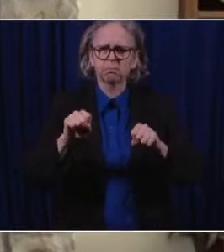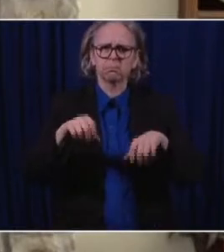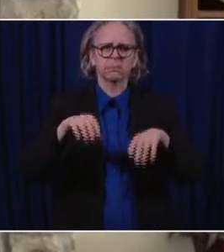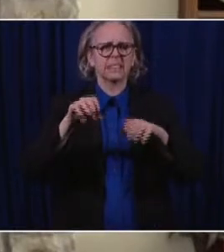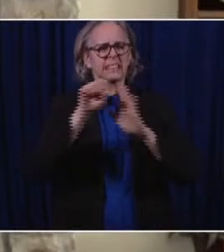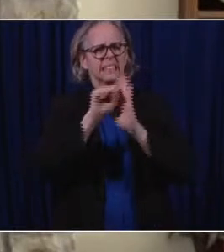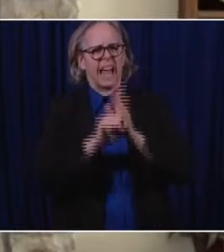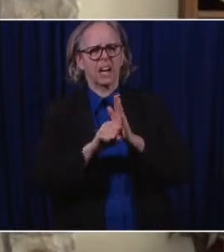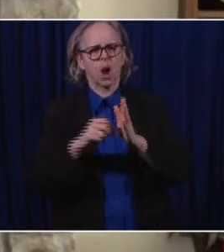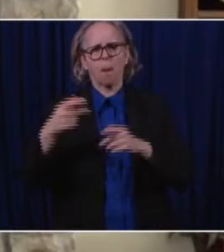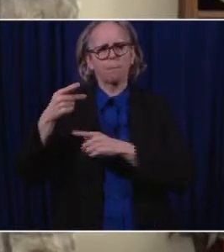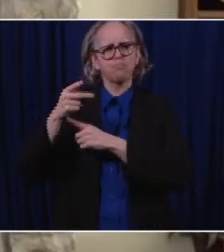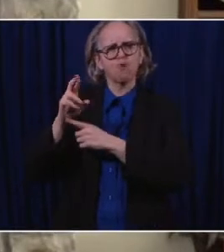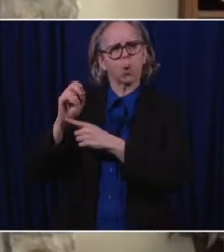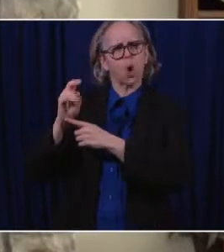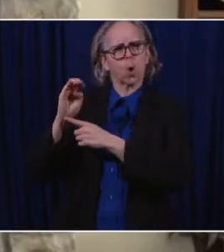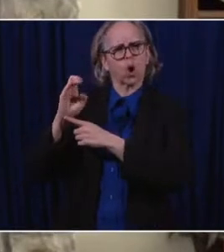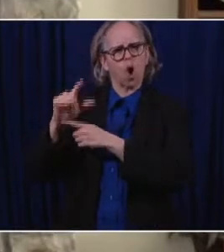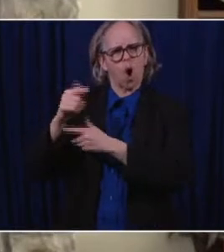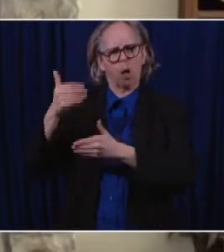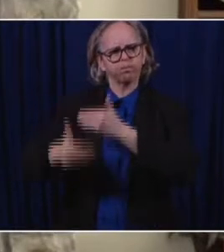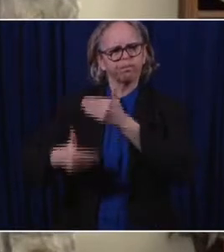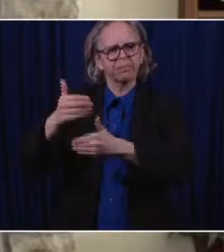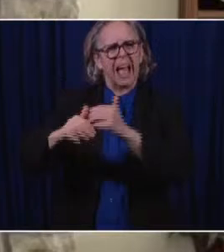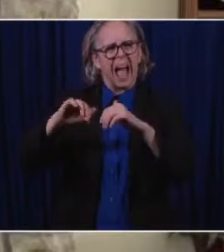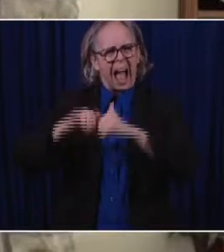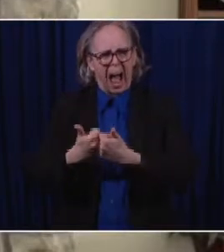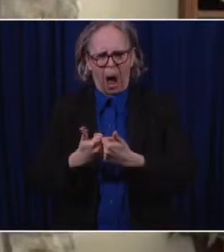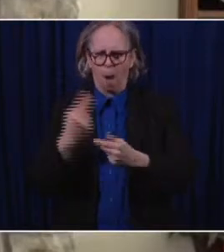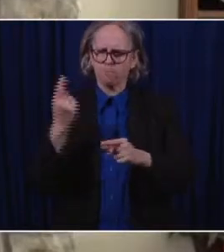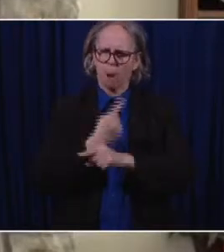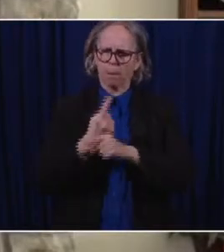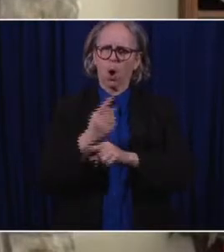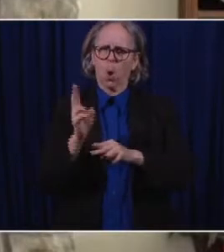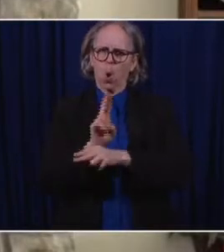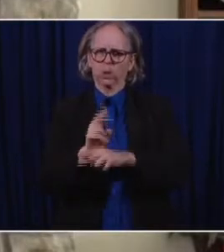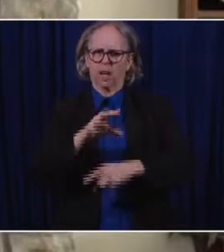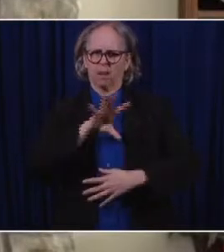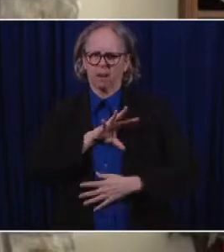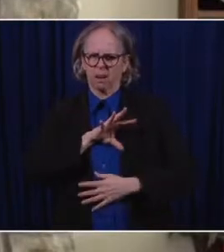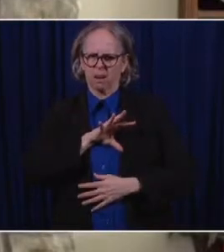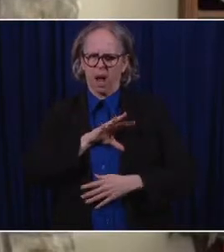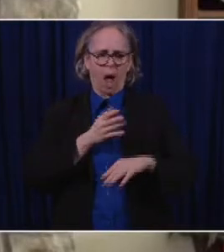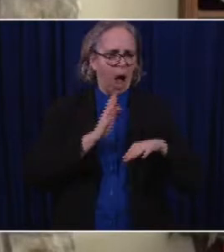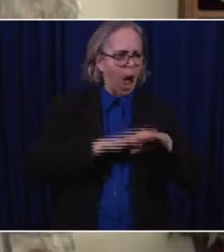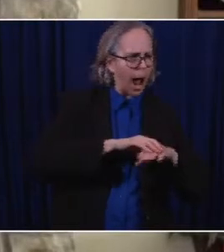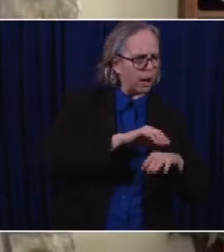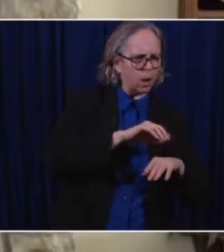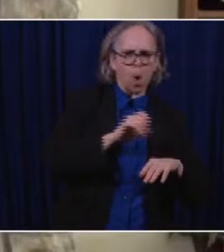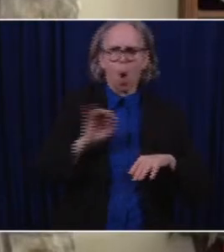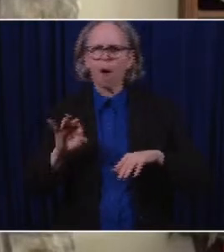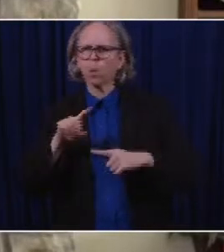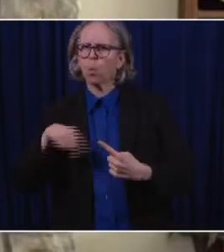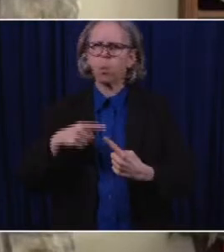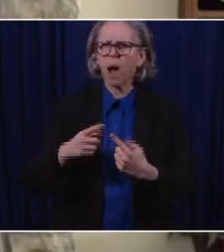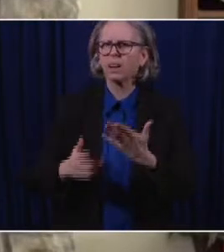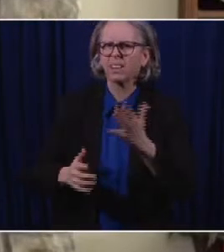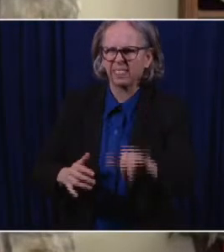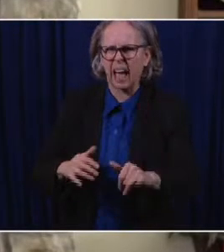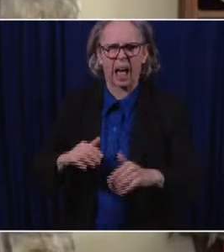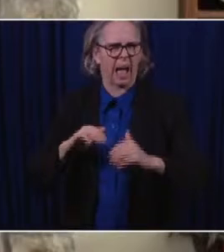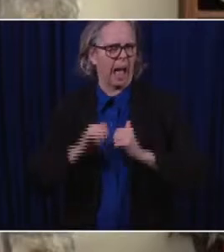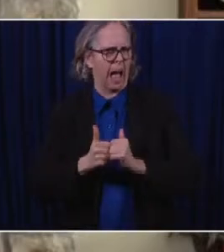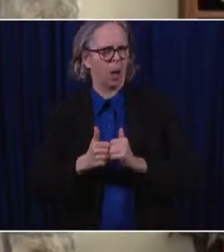body cameras, when they're turned on, when they can be turned off, how they are to be used. We